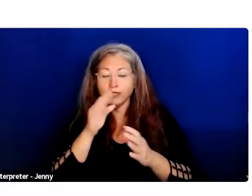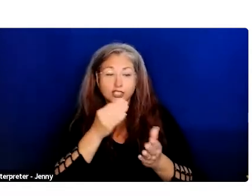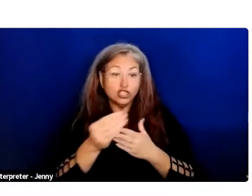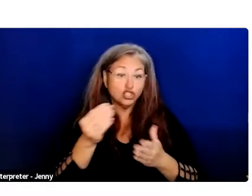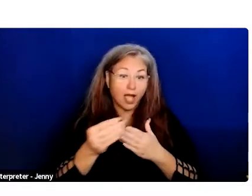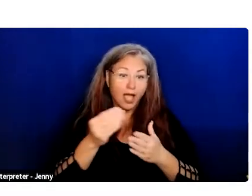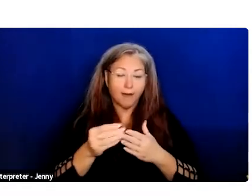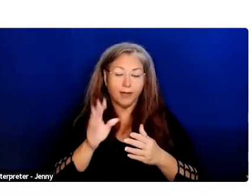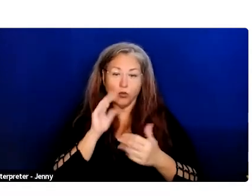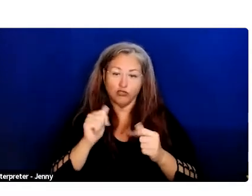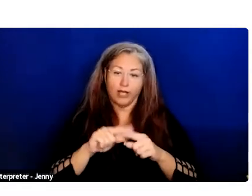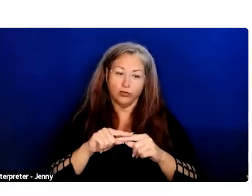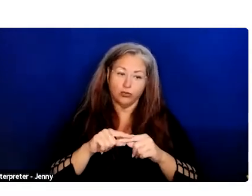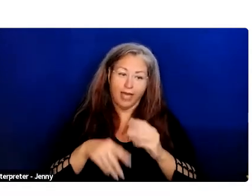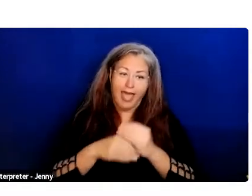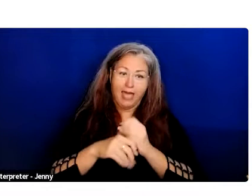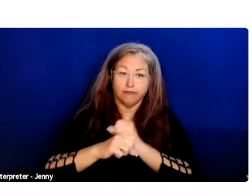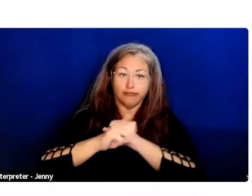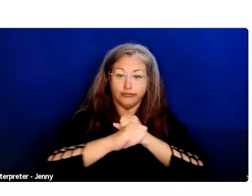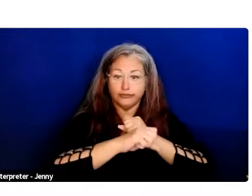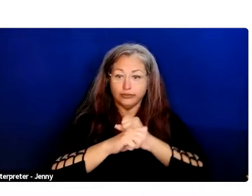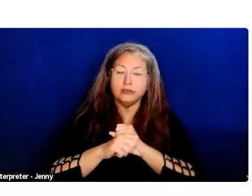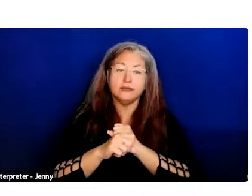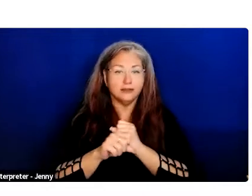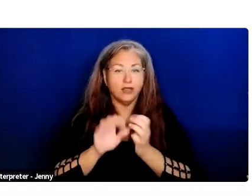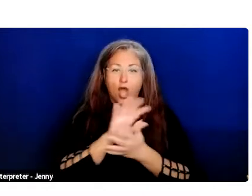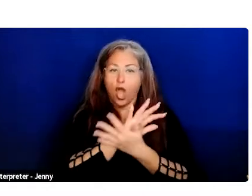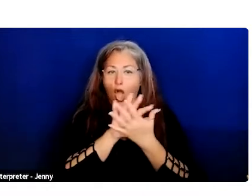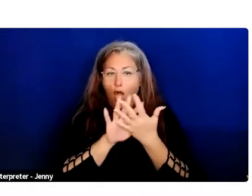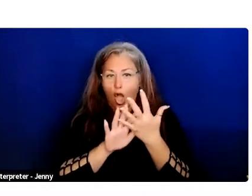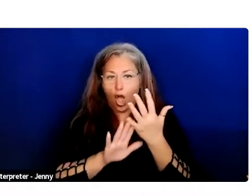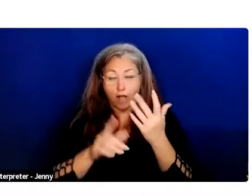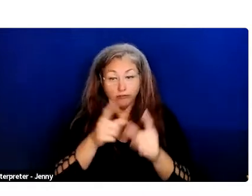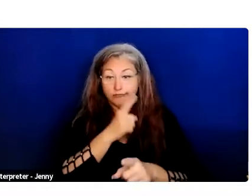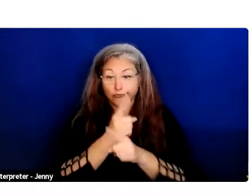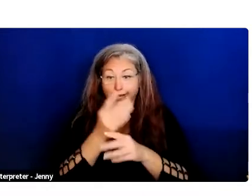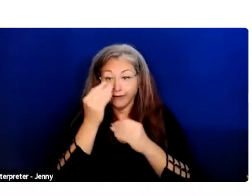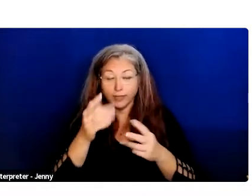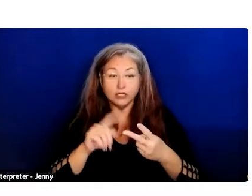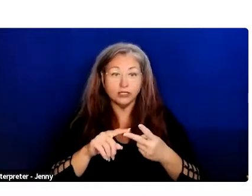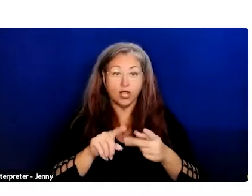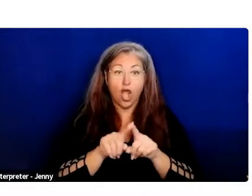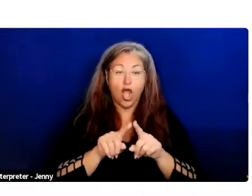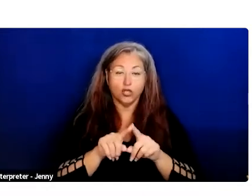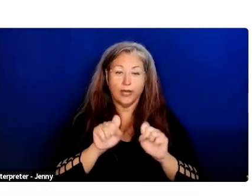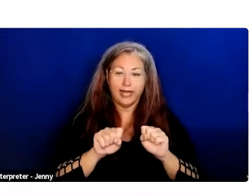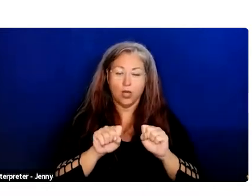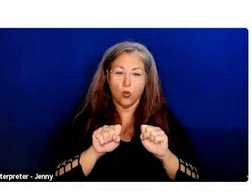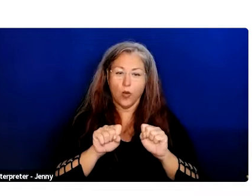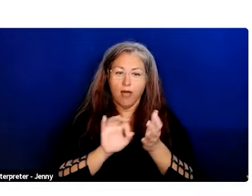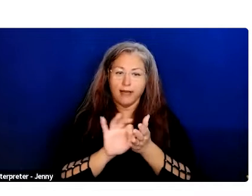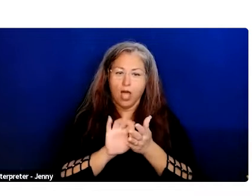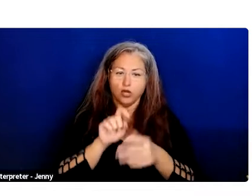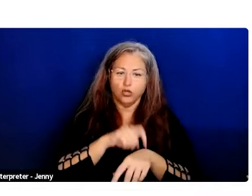targeting for more ads. Yes, all accurate information. It also collects how long you're hovering over a